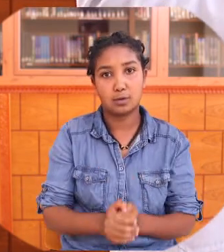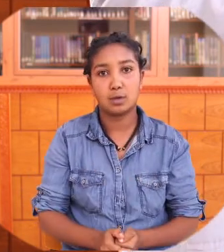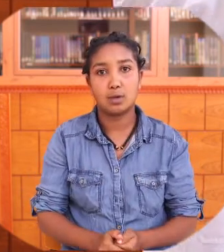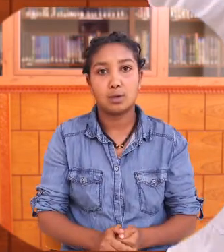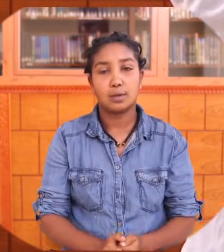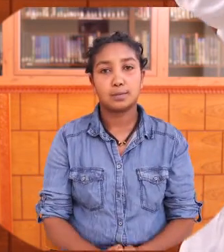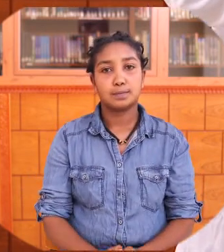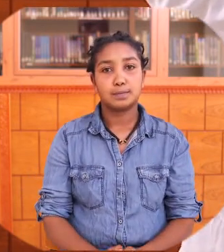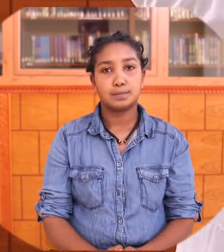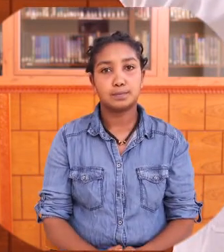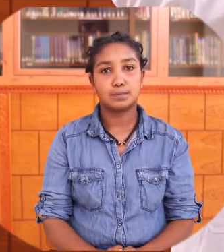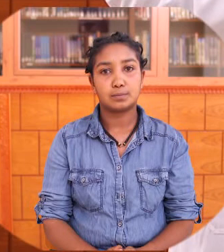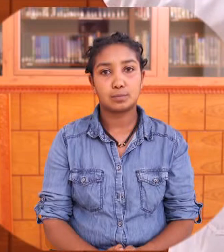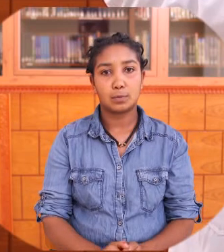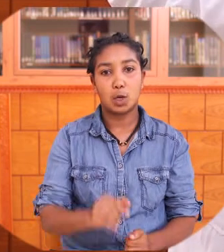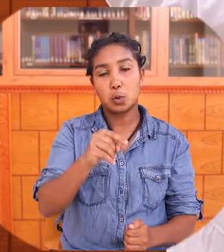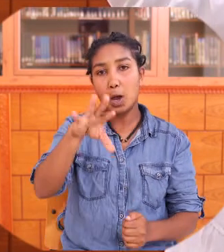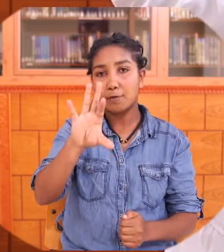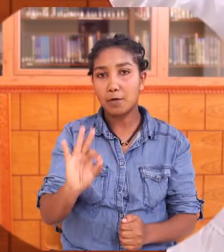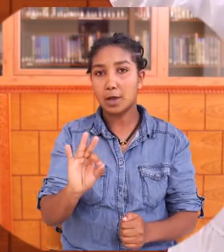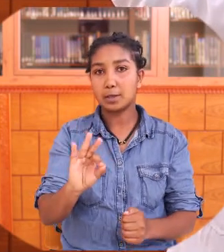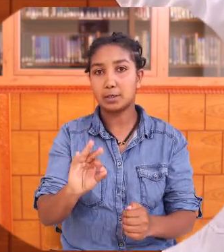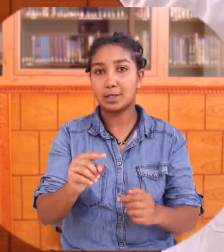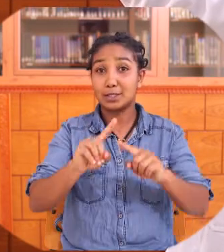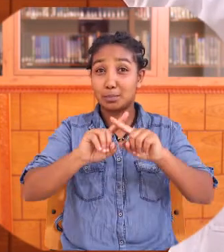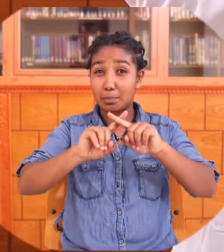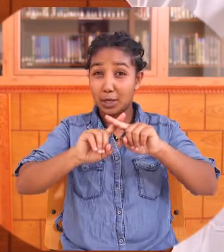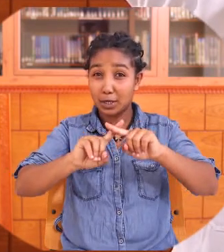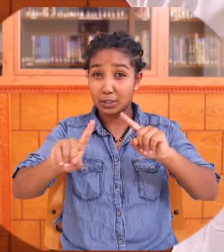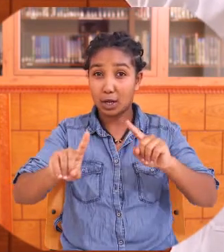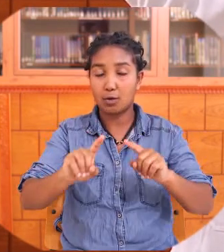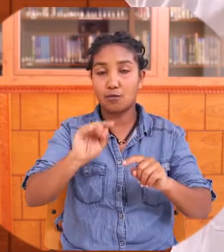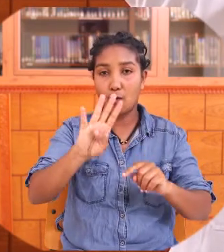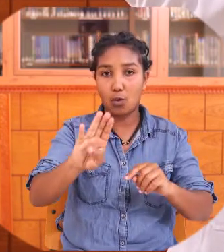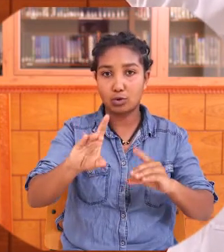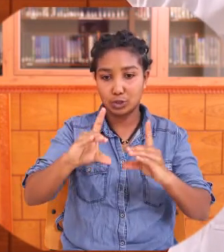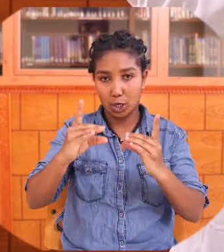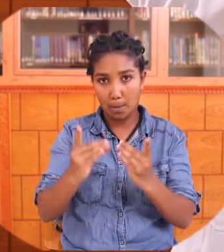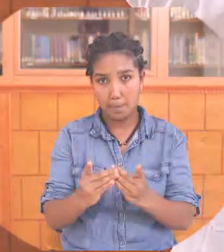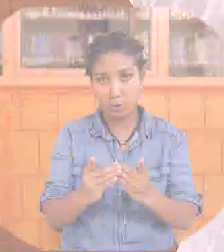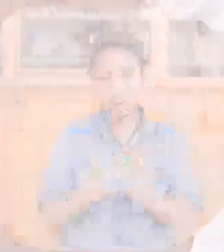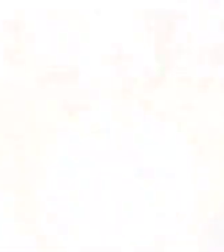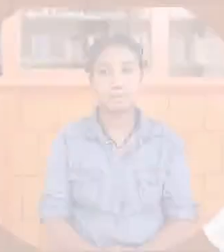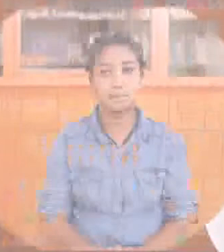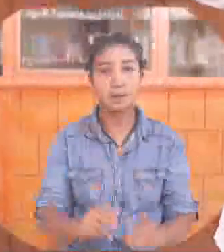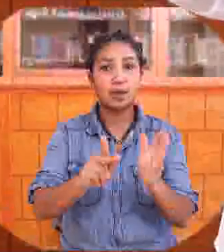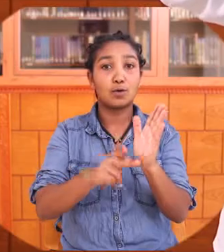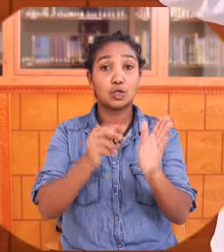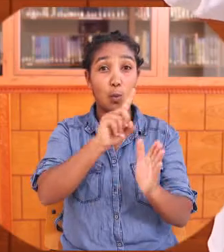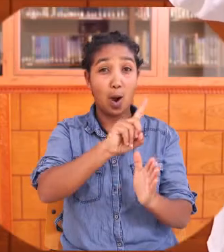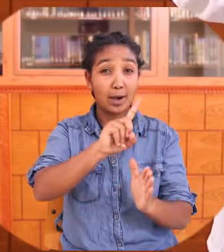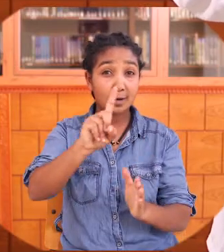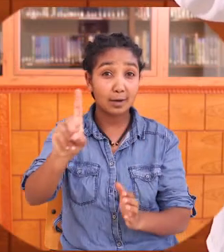Actually, you can find this the specialized food chamber on your textbook, page